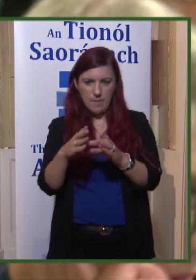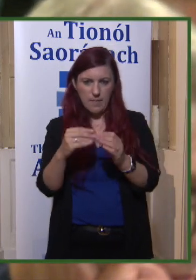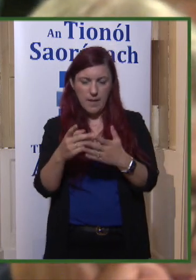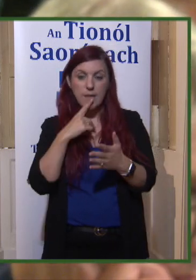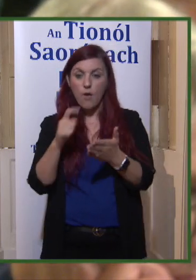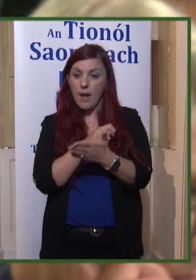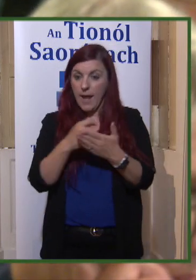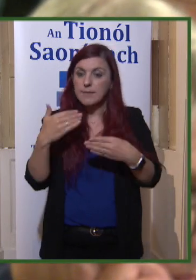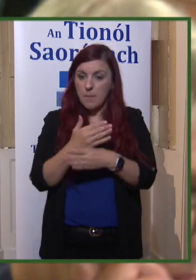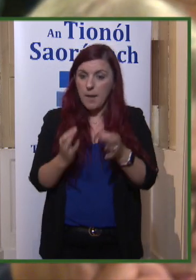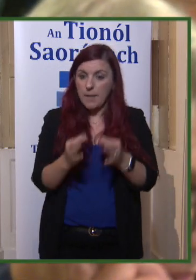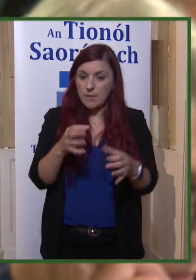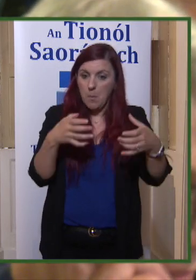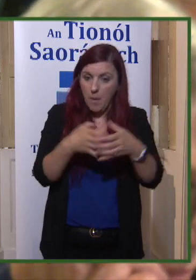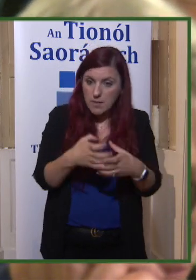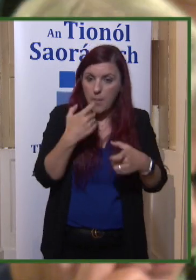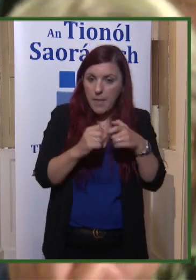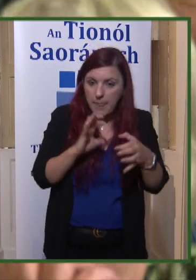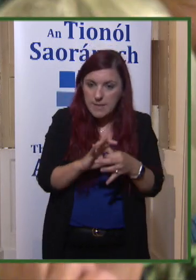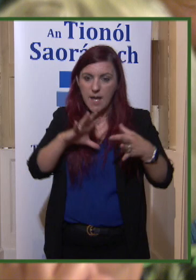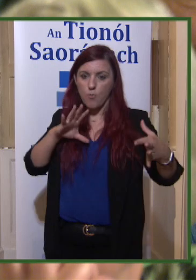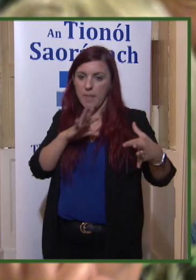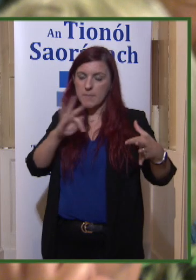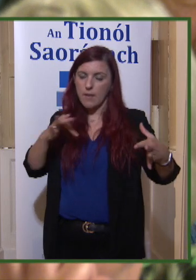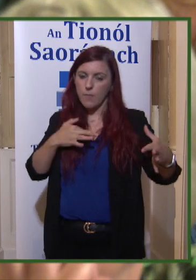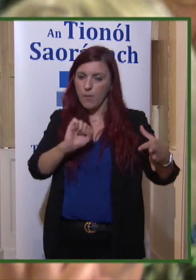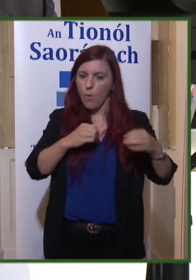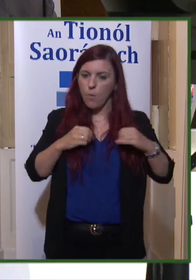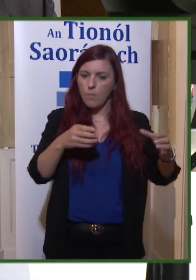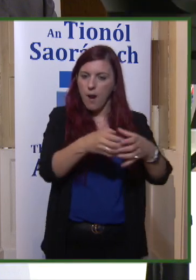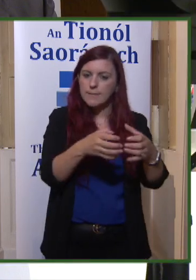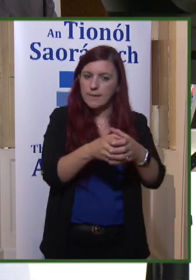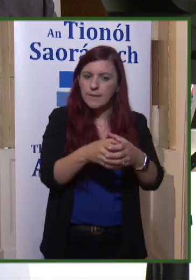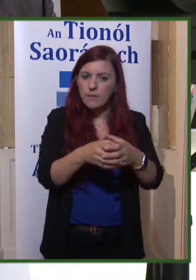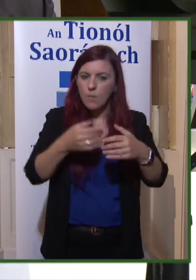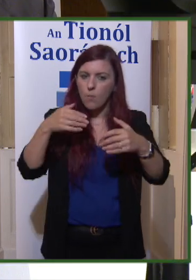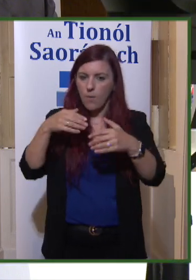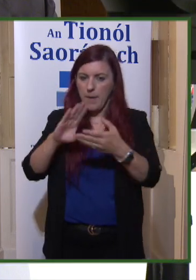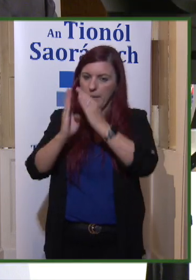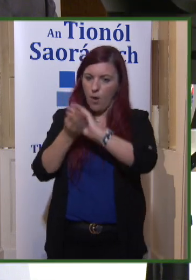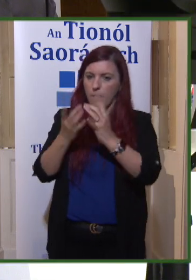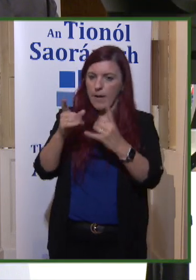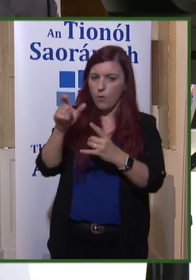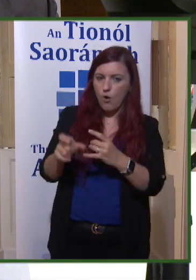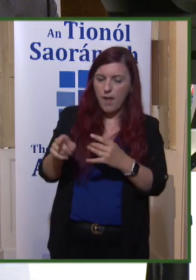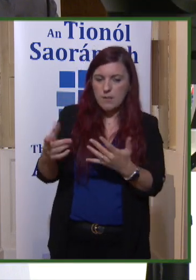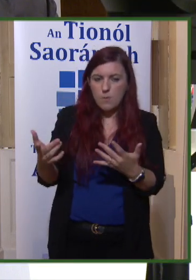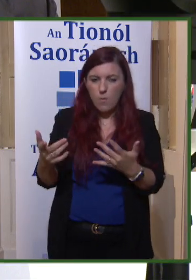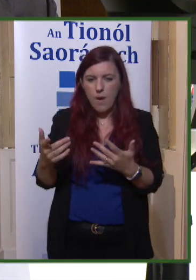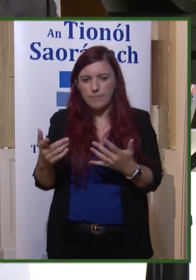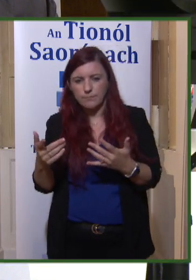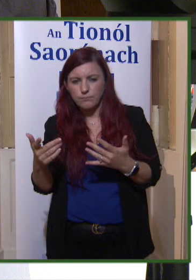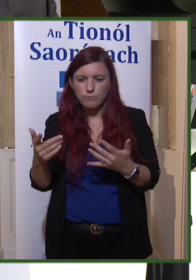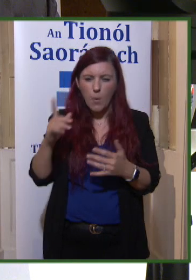their political party obligations. And I mean, Andy Burnham spoke about this at some length when he spoke about his Manchester role as well.